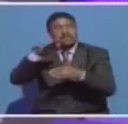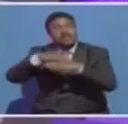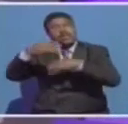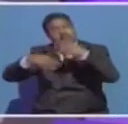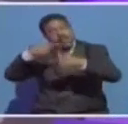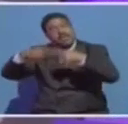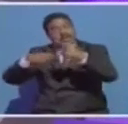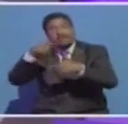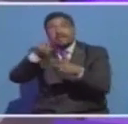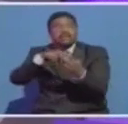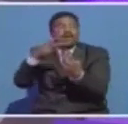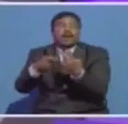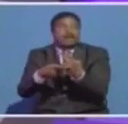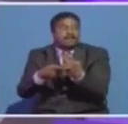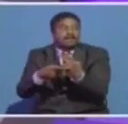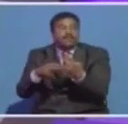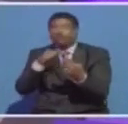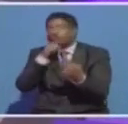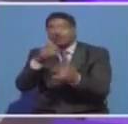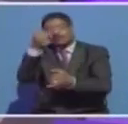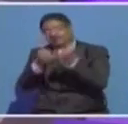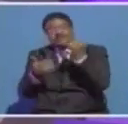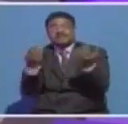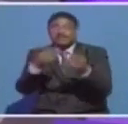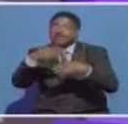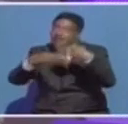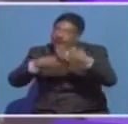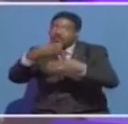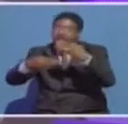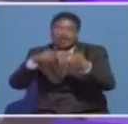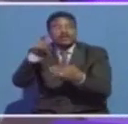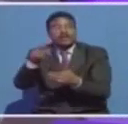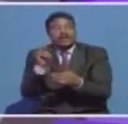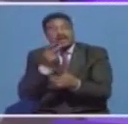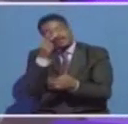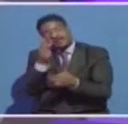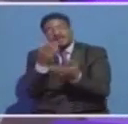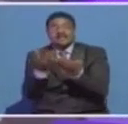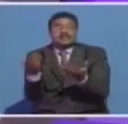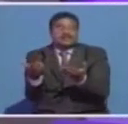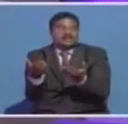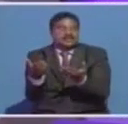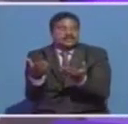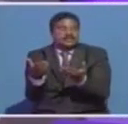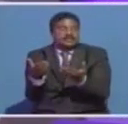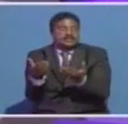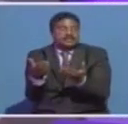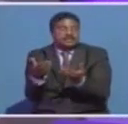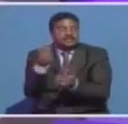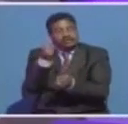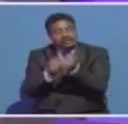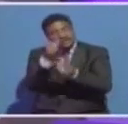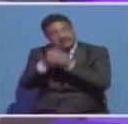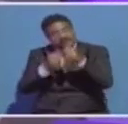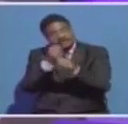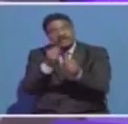has no, you know, open or closed end. But the sitting is specific, and for each year we try to prepare for the honors